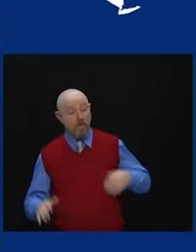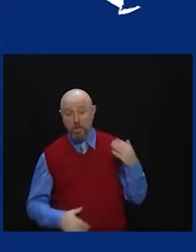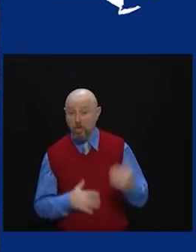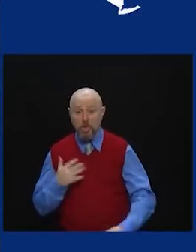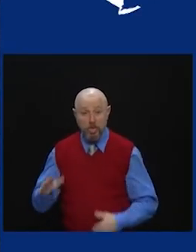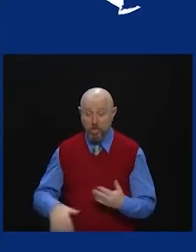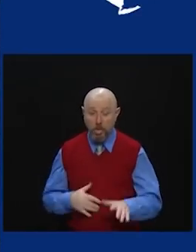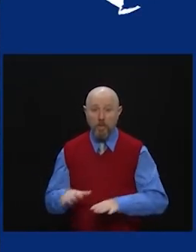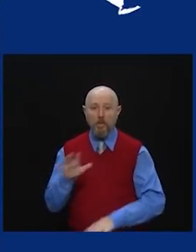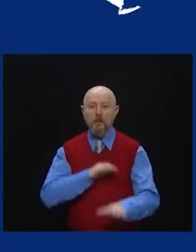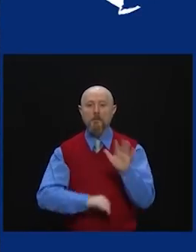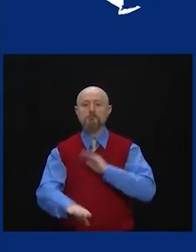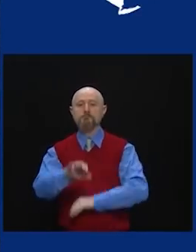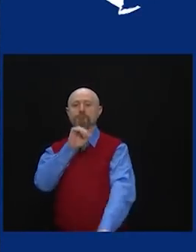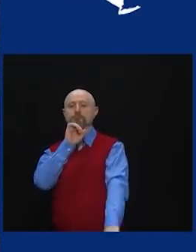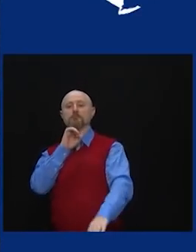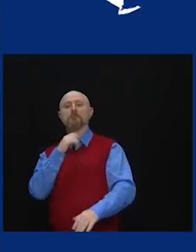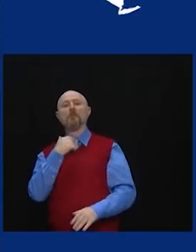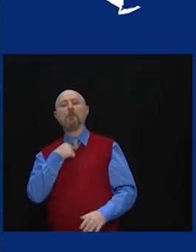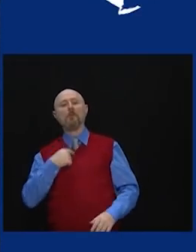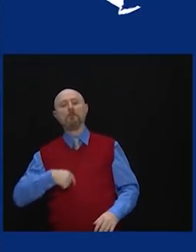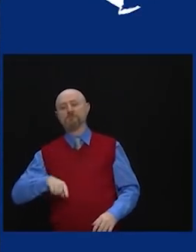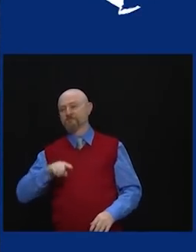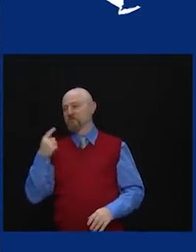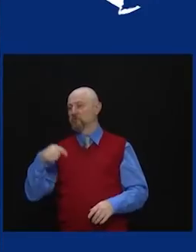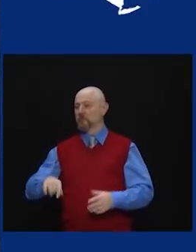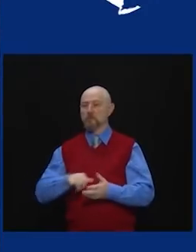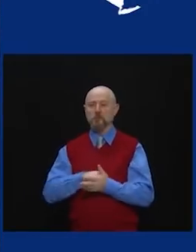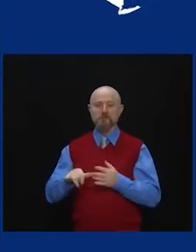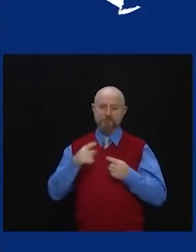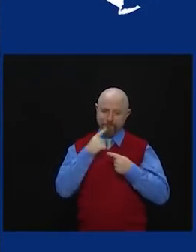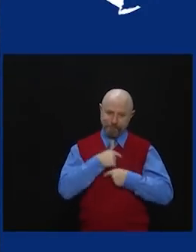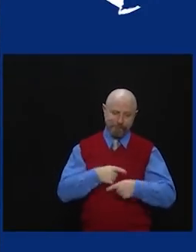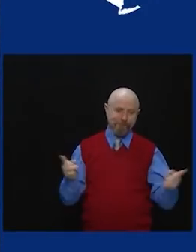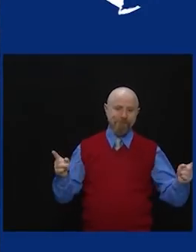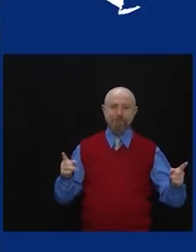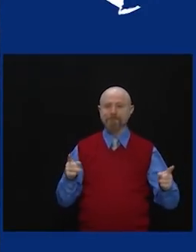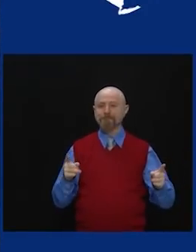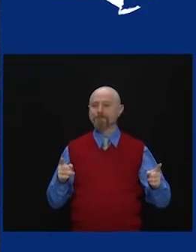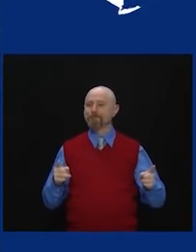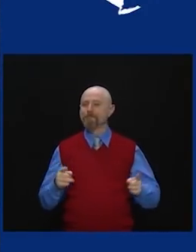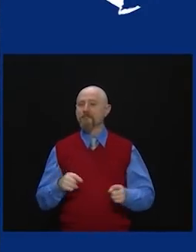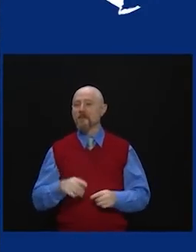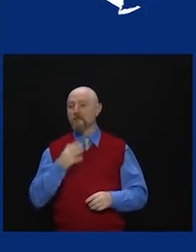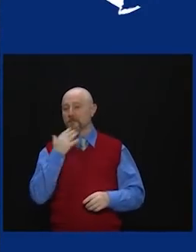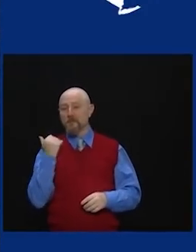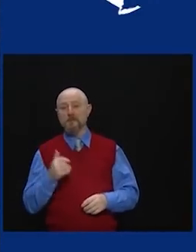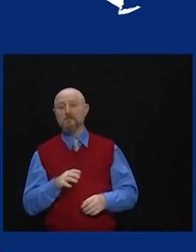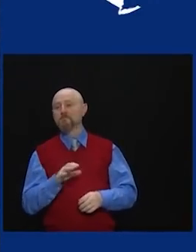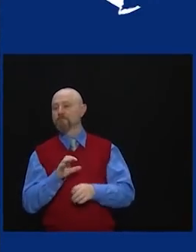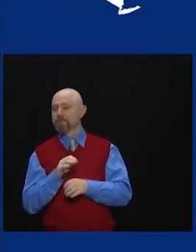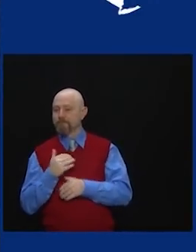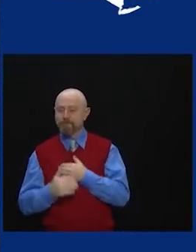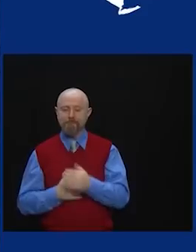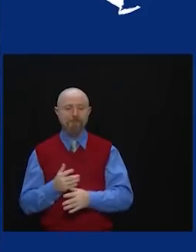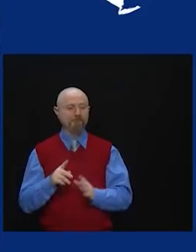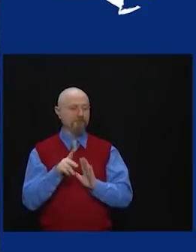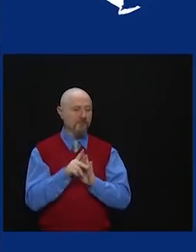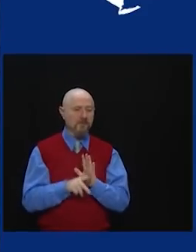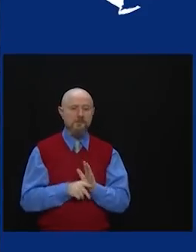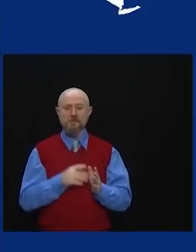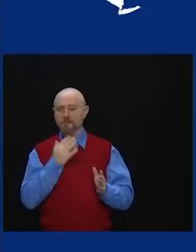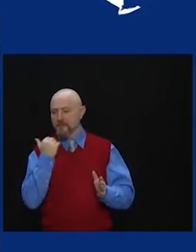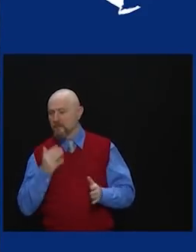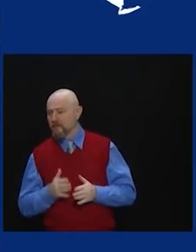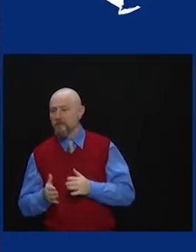nation, to anticipate this. So the best practice we can engage in, the best policies, the best strategies, is to anticipate